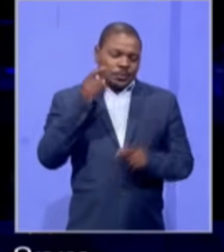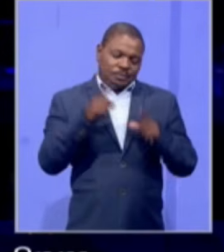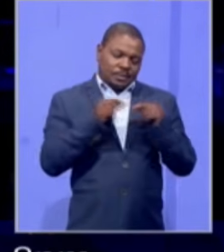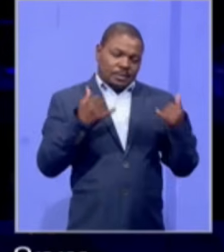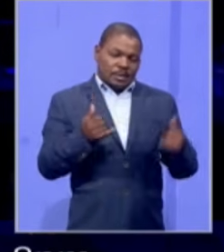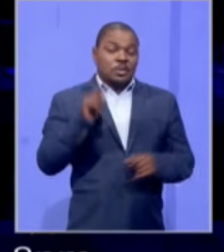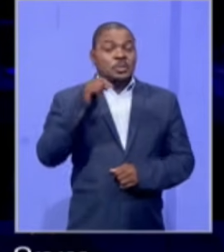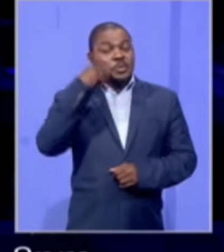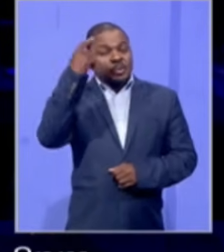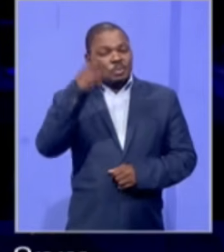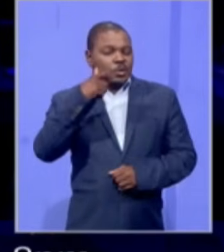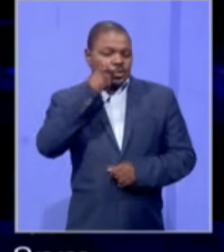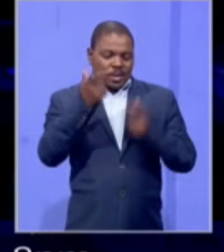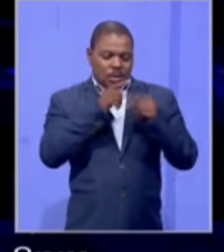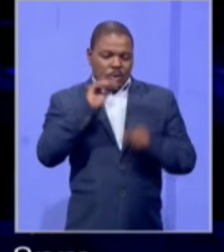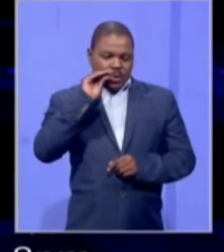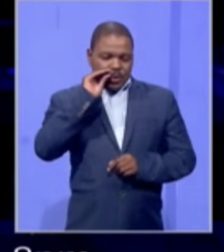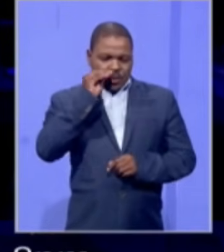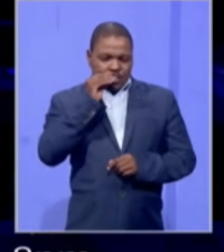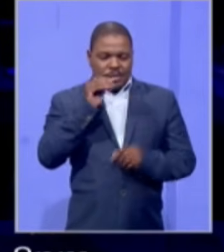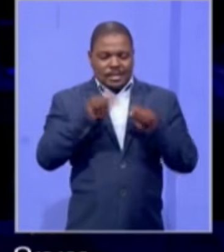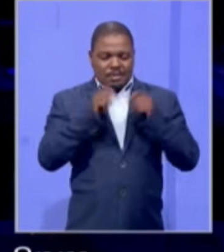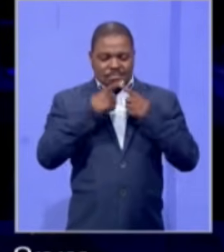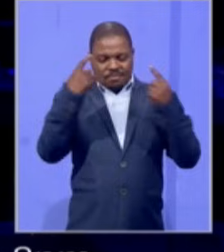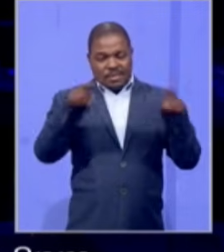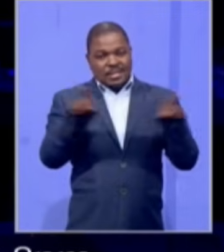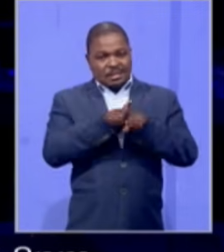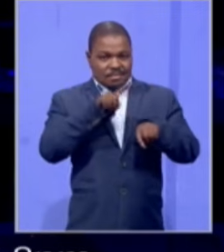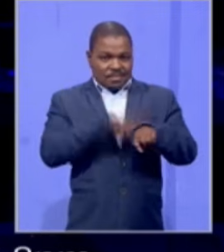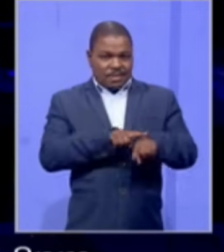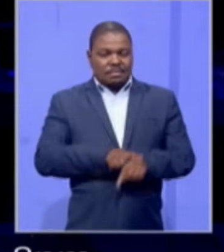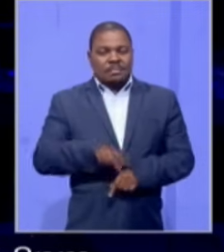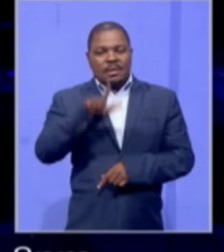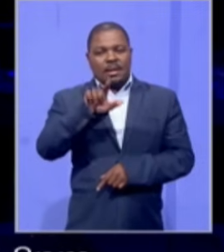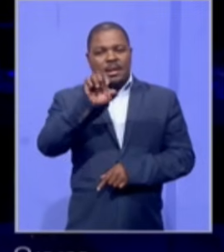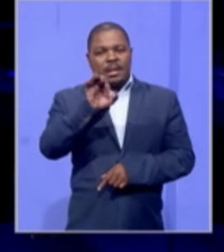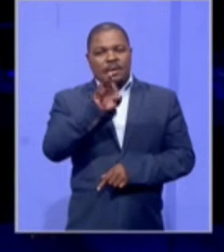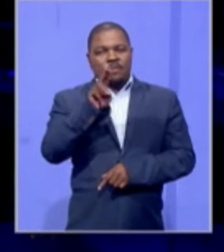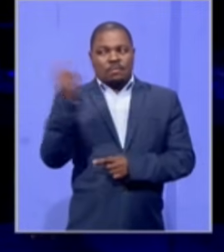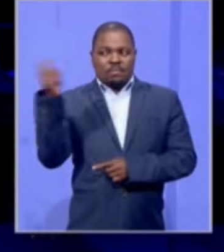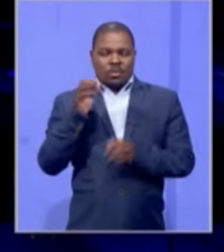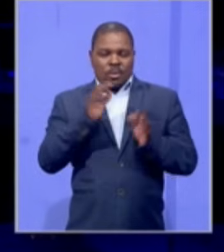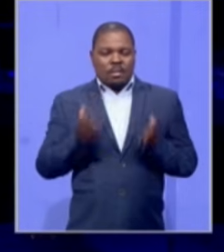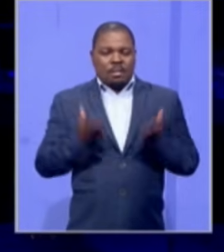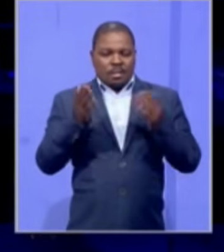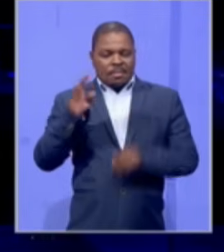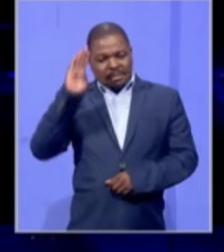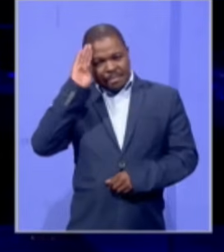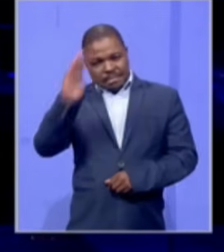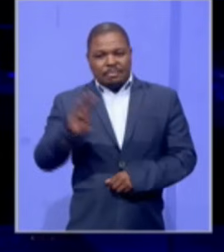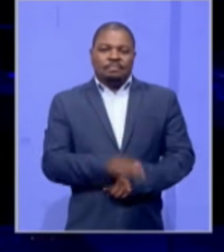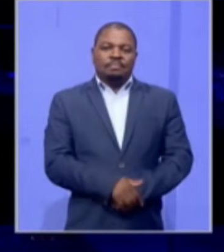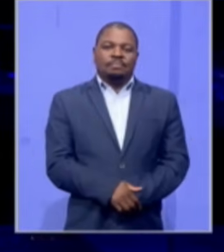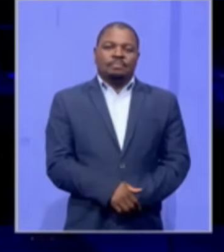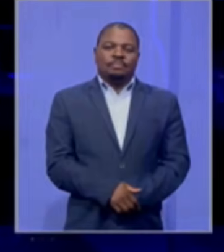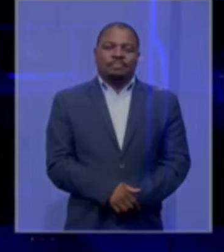mona kopana le moifo wa rona wa ditaba tsa Setswana ho sane ka yona nako ena le fumutaung wa latela ka bolipi ke o taba.